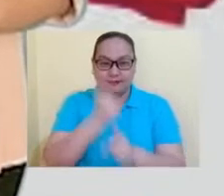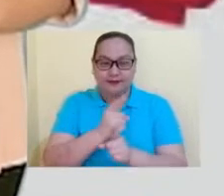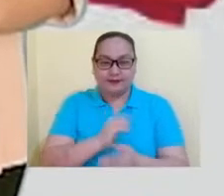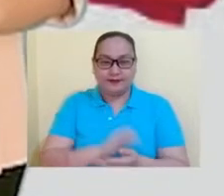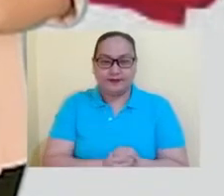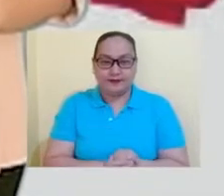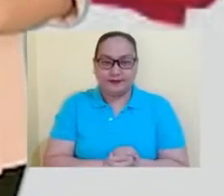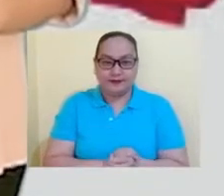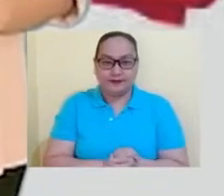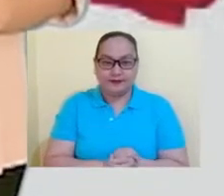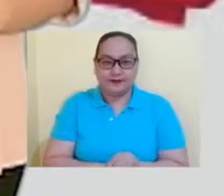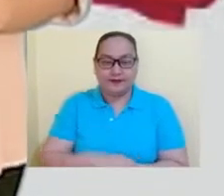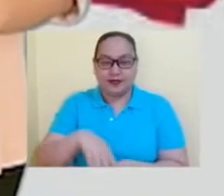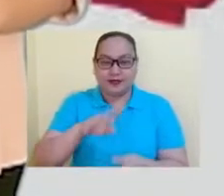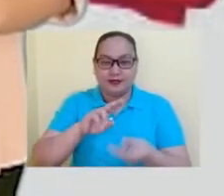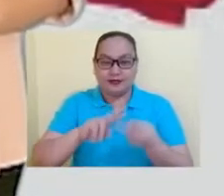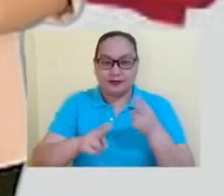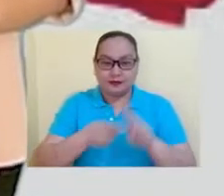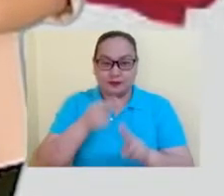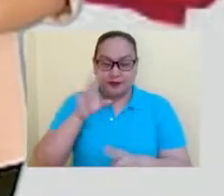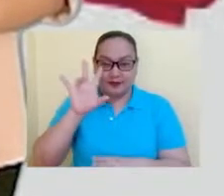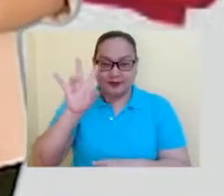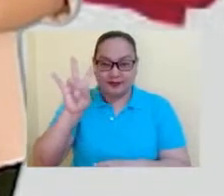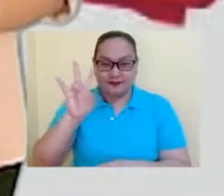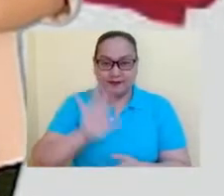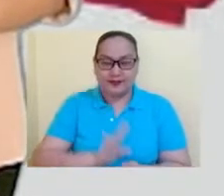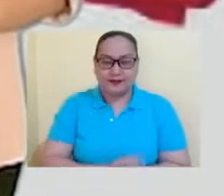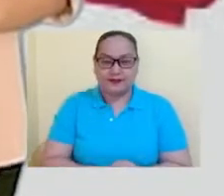You got it! It is step number 7.